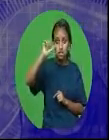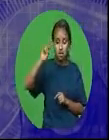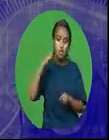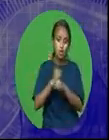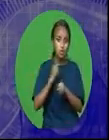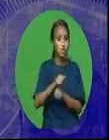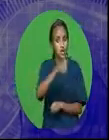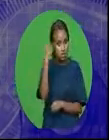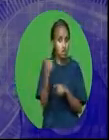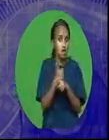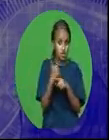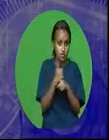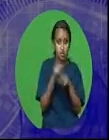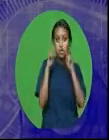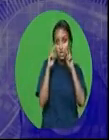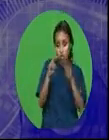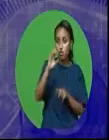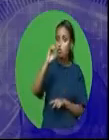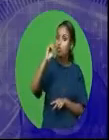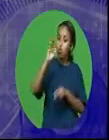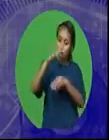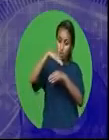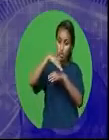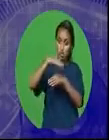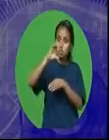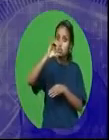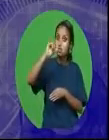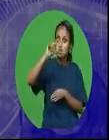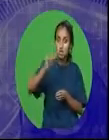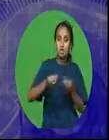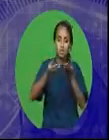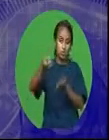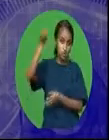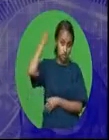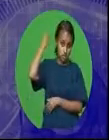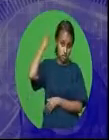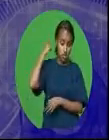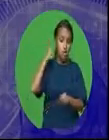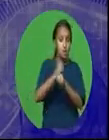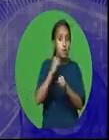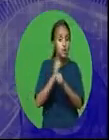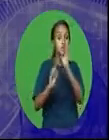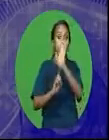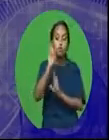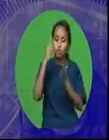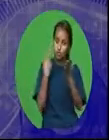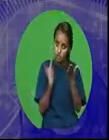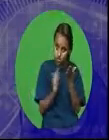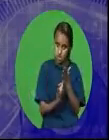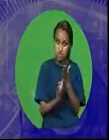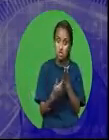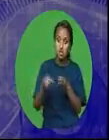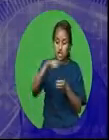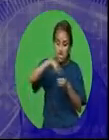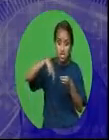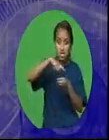activities. The views of an oblique cylinder are given on the screen. Make the development of this cylinder